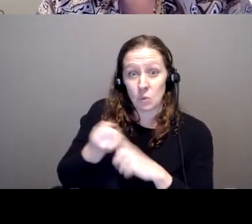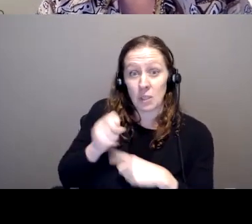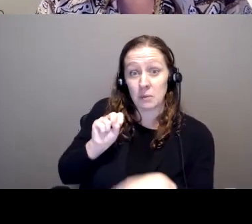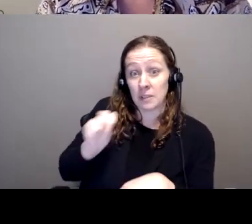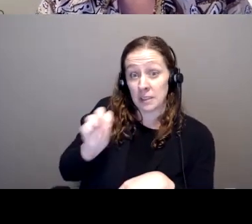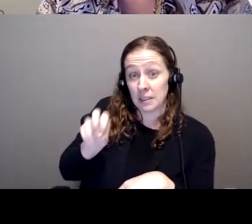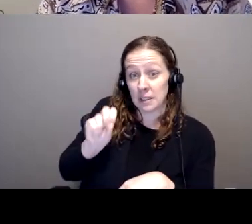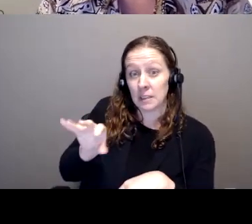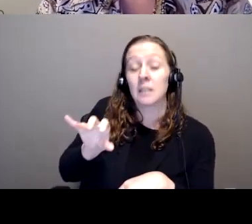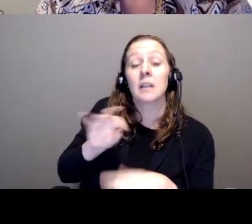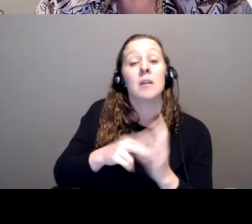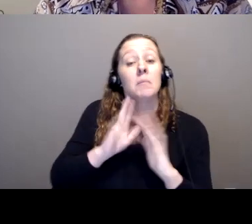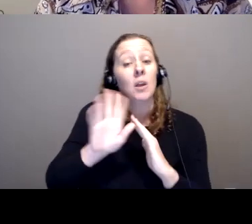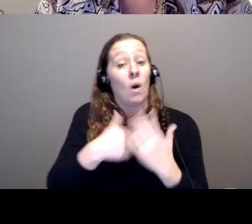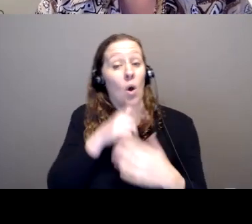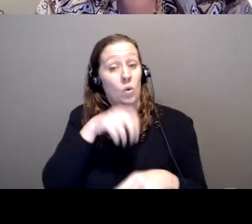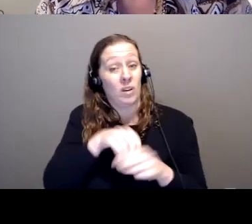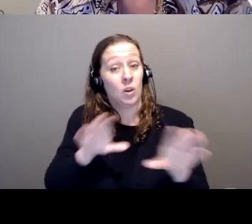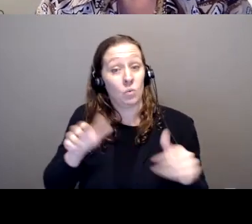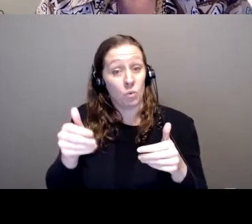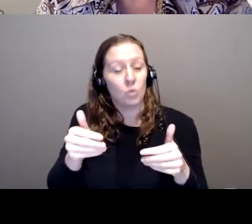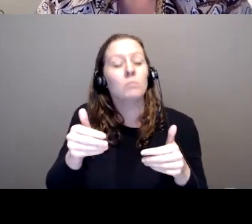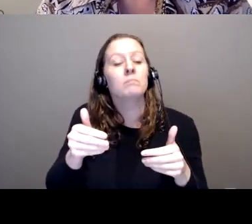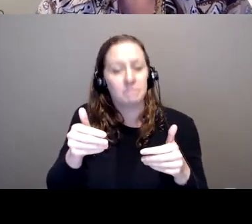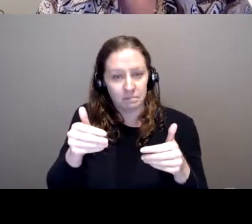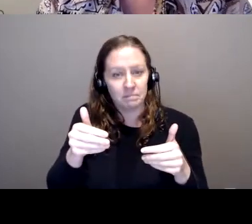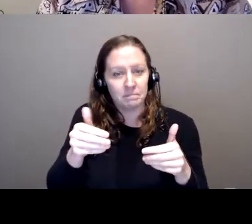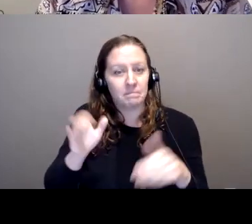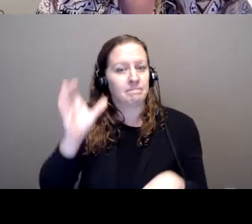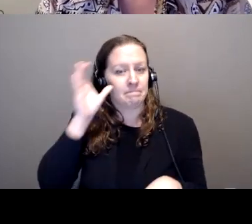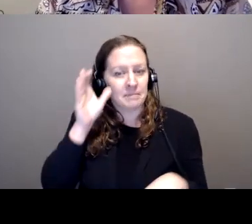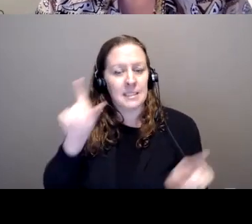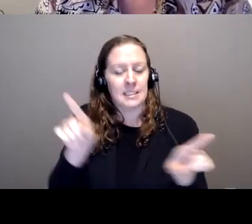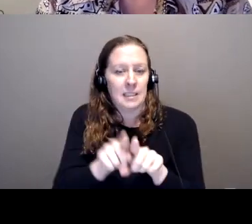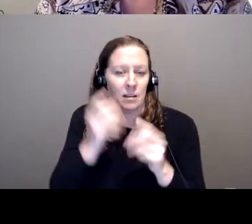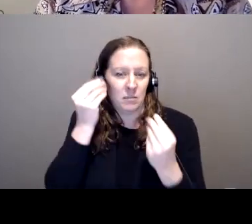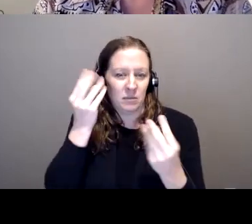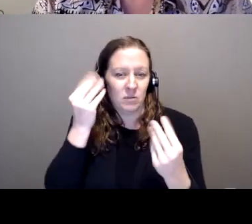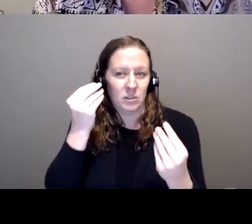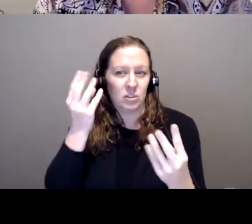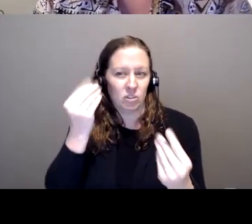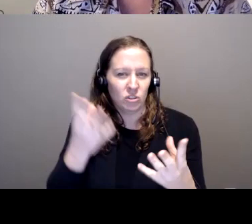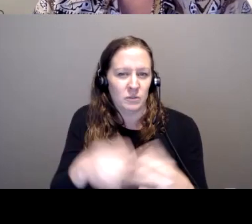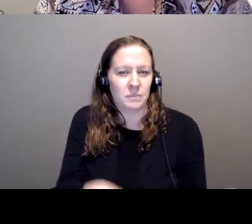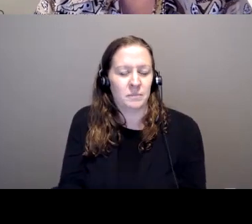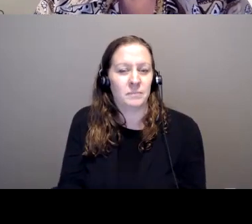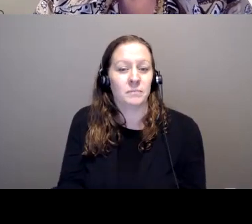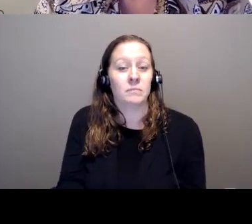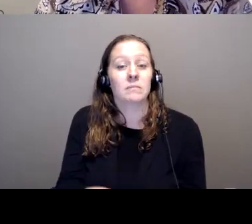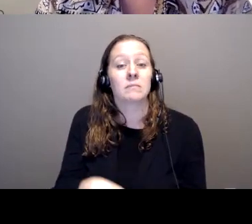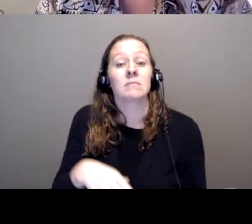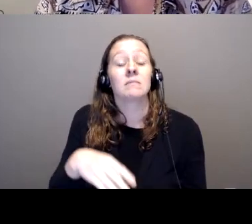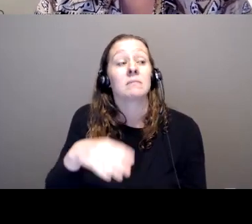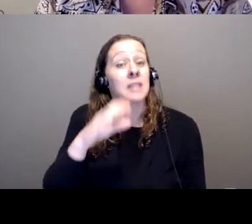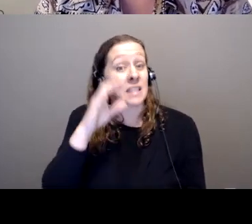that everyone in the room could be together and hear the same information. And once they have heard